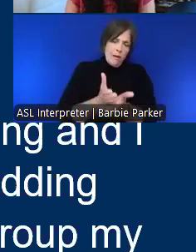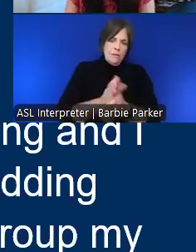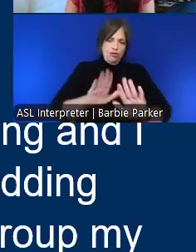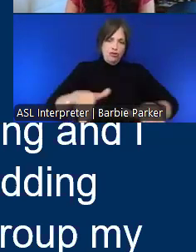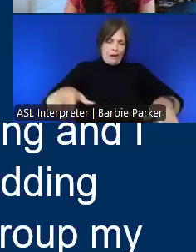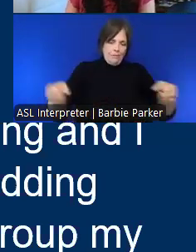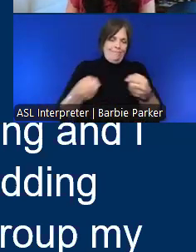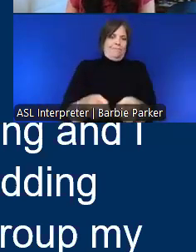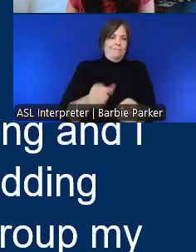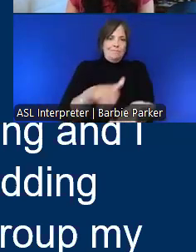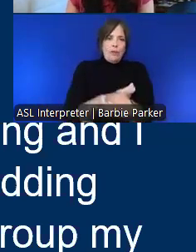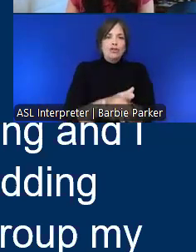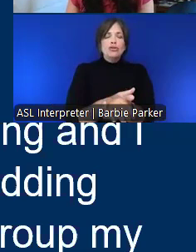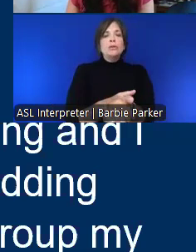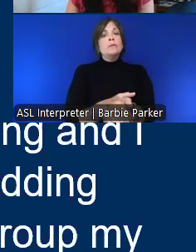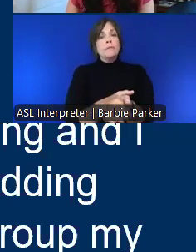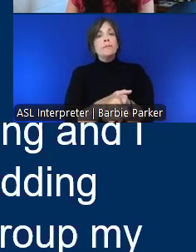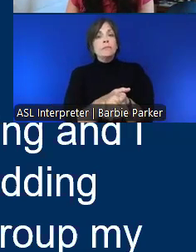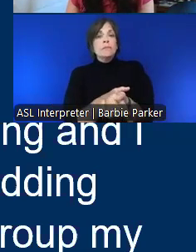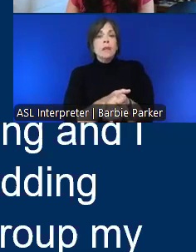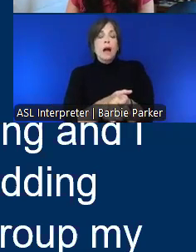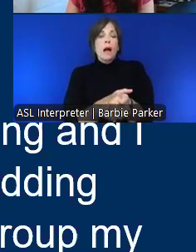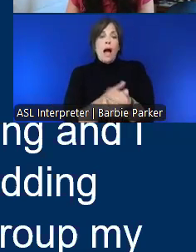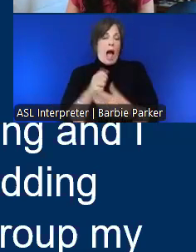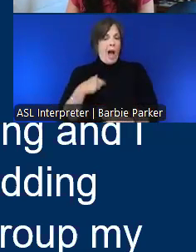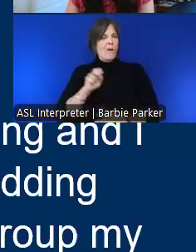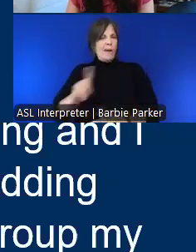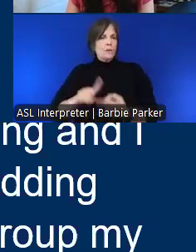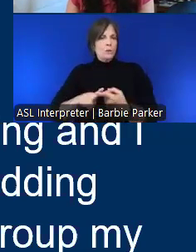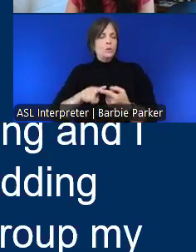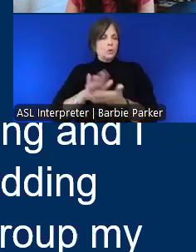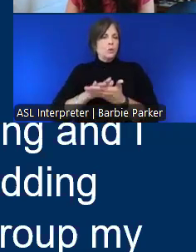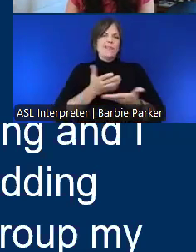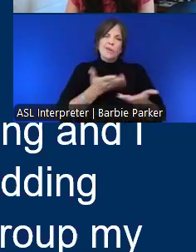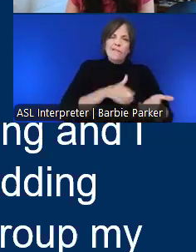started going back to school. I had left my marriage and I was in a safe place. And